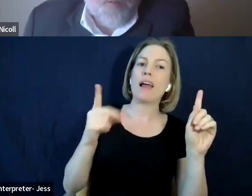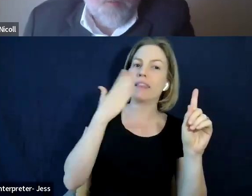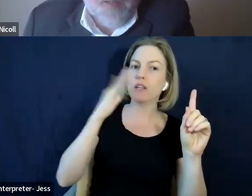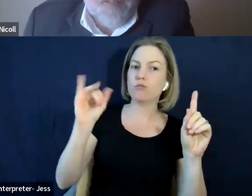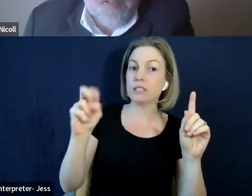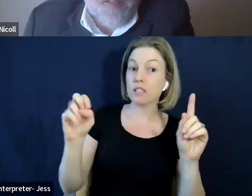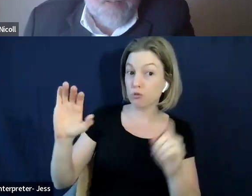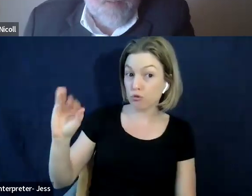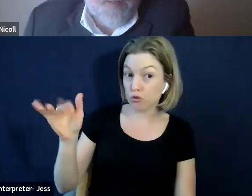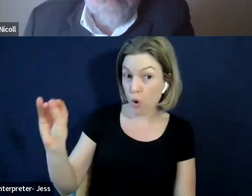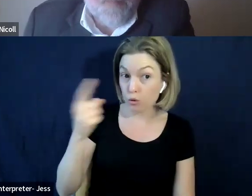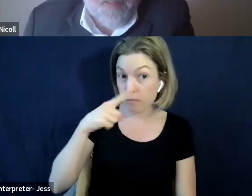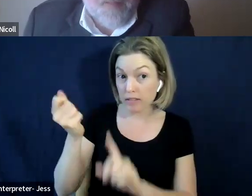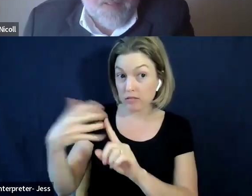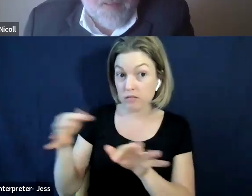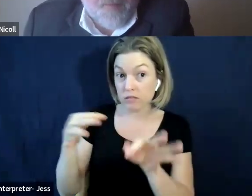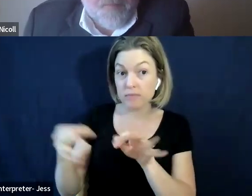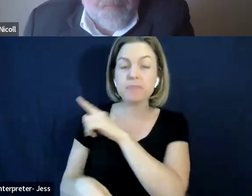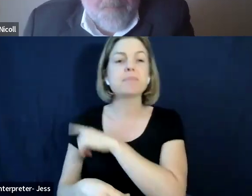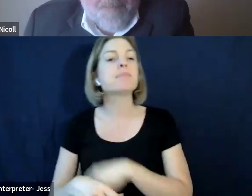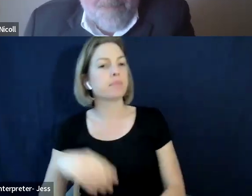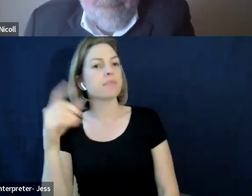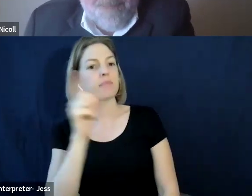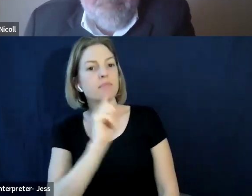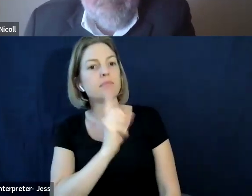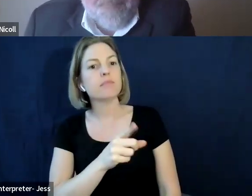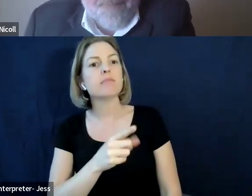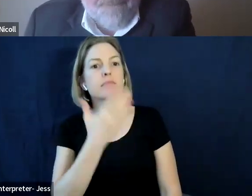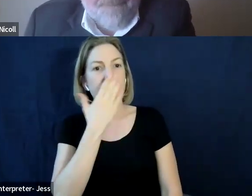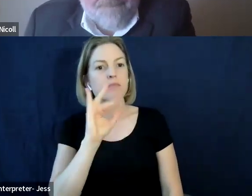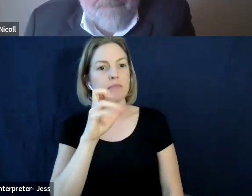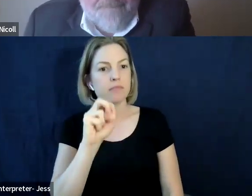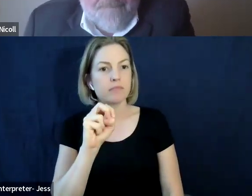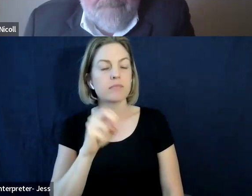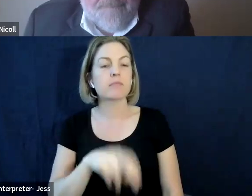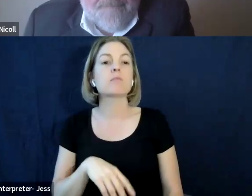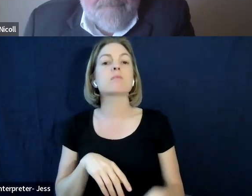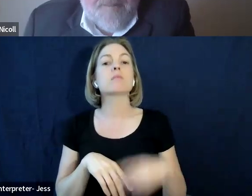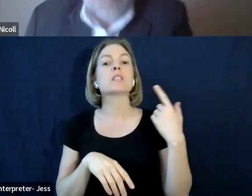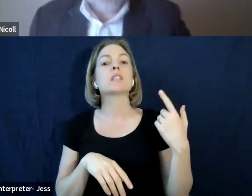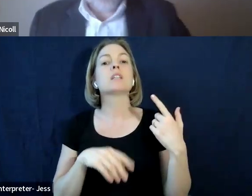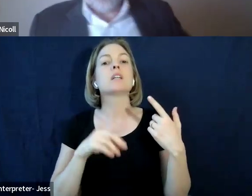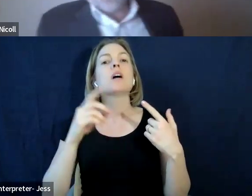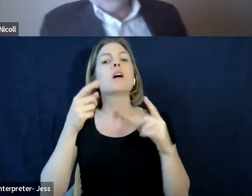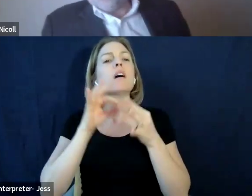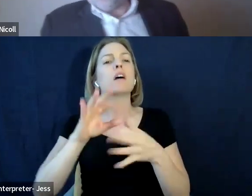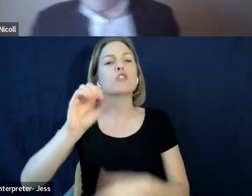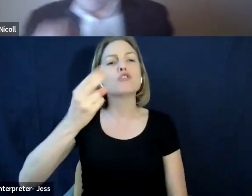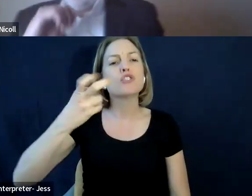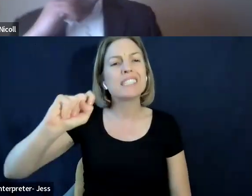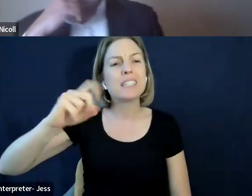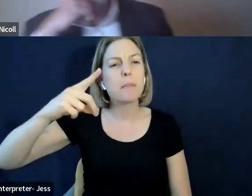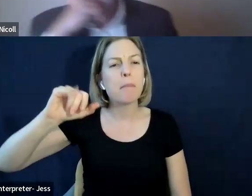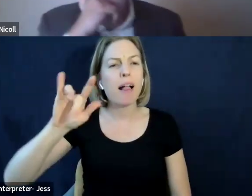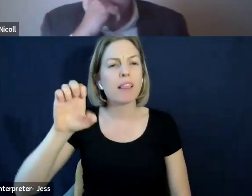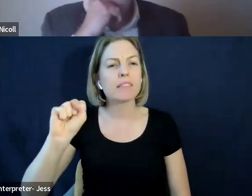Joe, do you mind getting into some of- Sure. Yeah. So, yeah, thanks, Jason. So when we install the sheet piles, which are kind of the